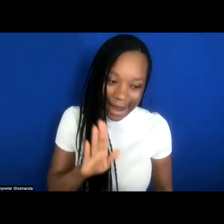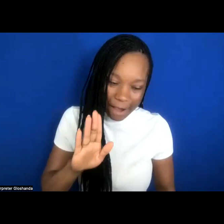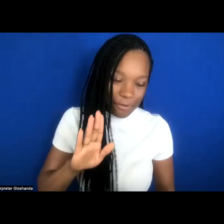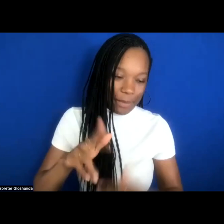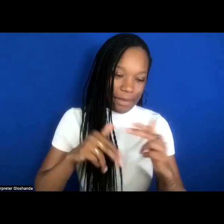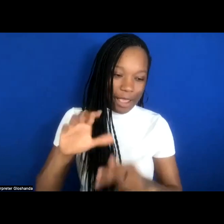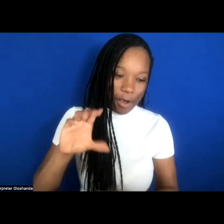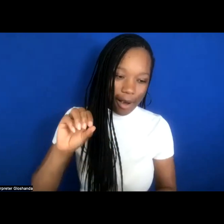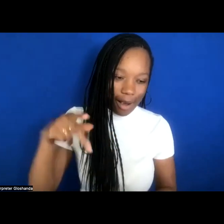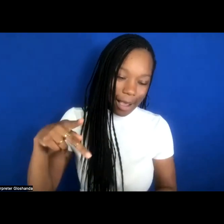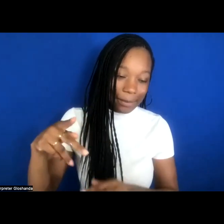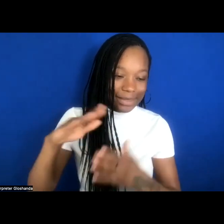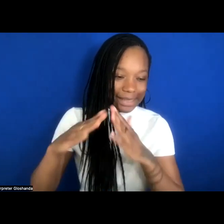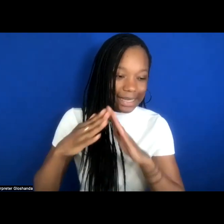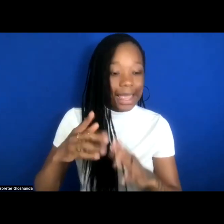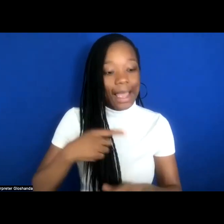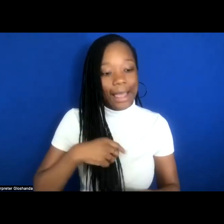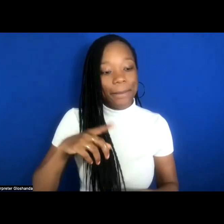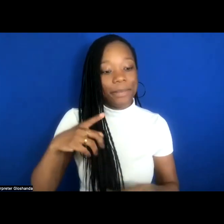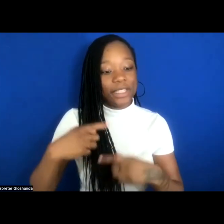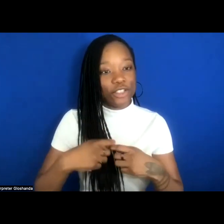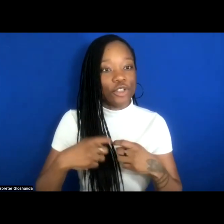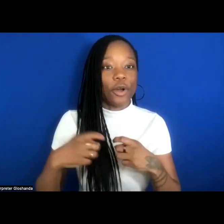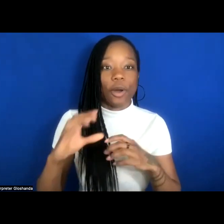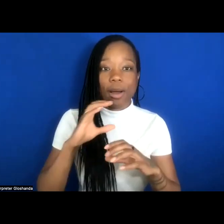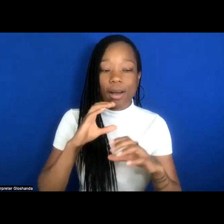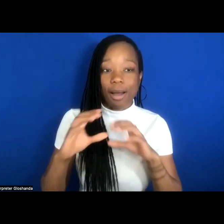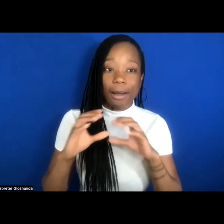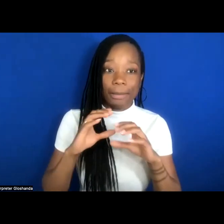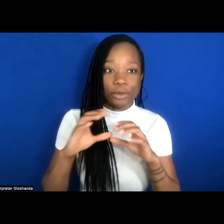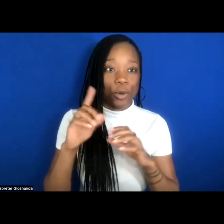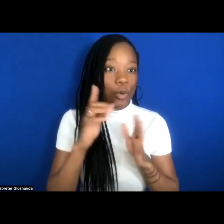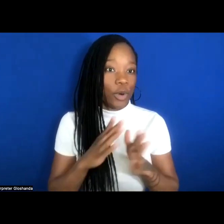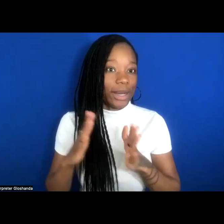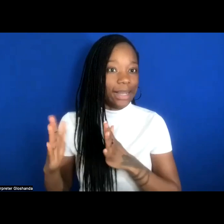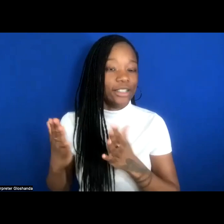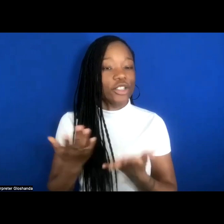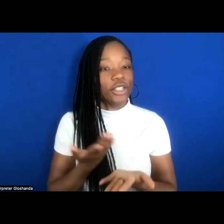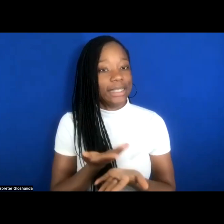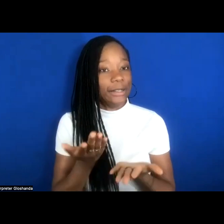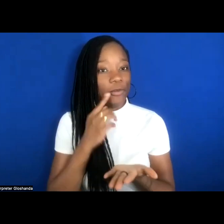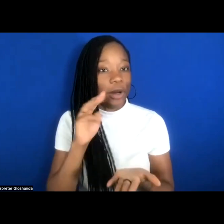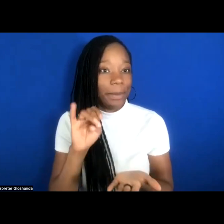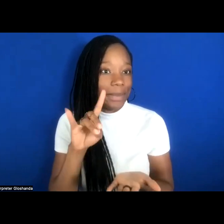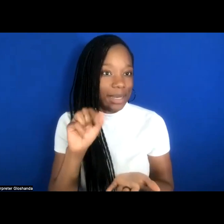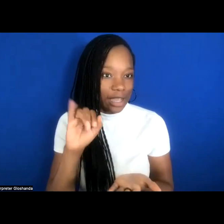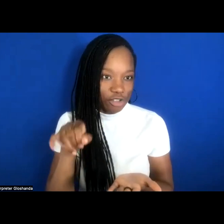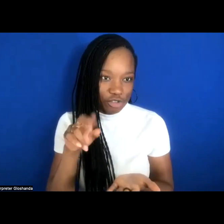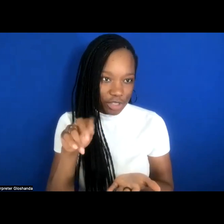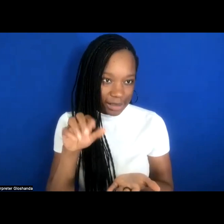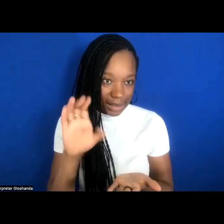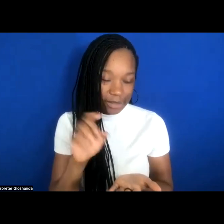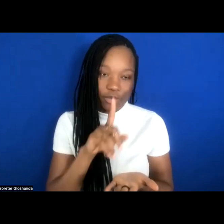Media Justice. It's definitely a joy and a pleasure to be here with you all. I'm really grateful for